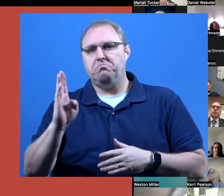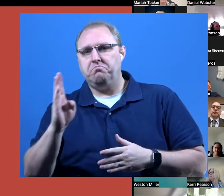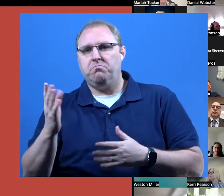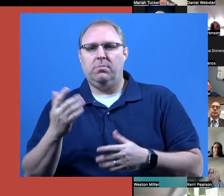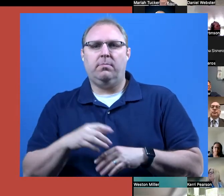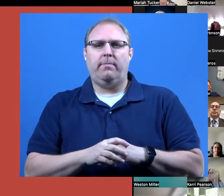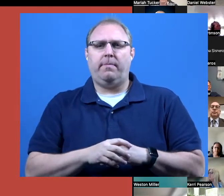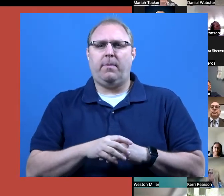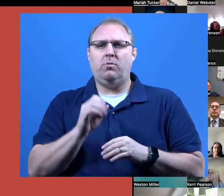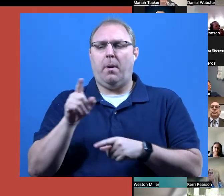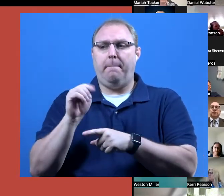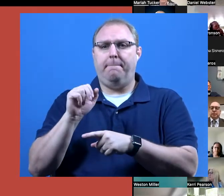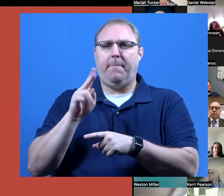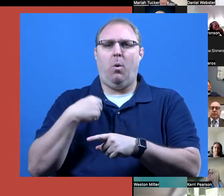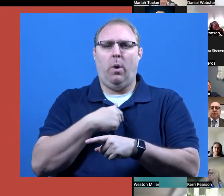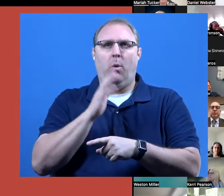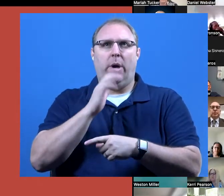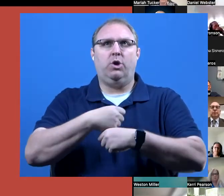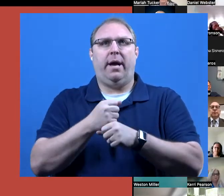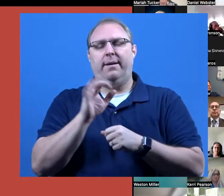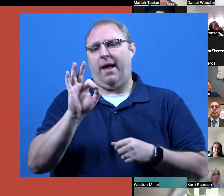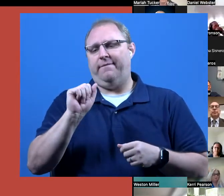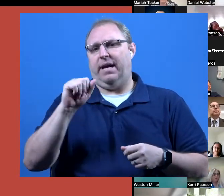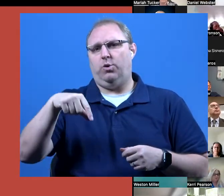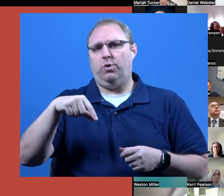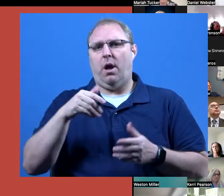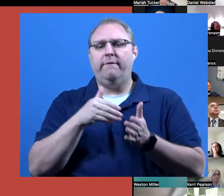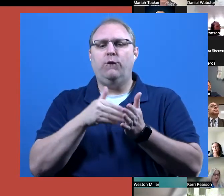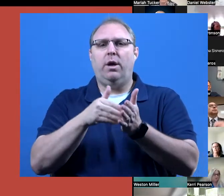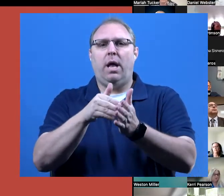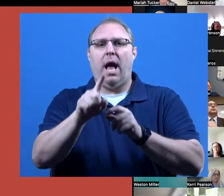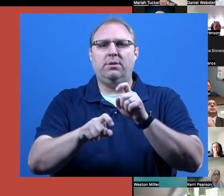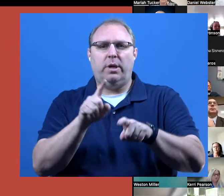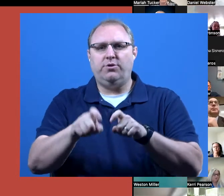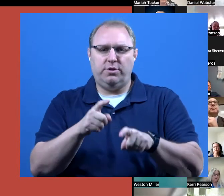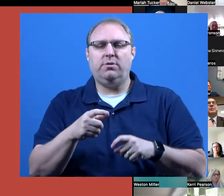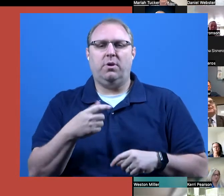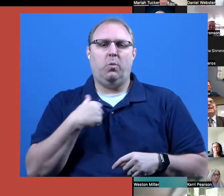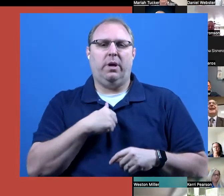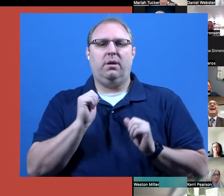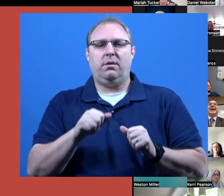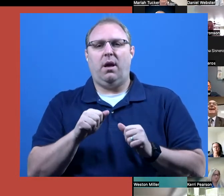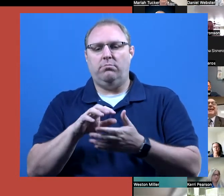lot of these, the answers to a lot of these questions. The FAQ is call Diana.